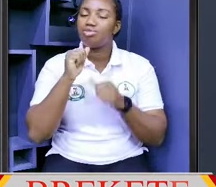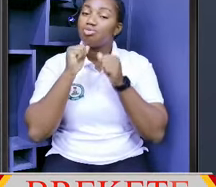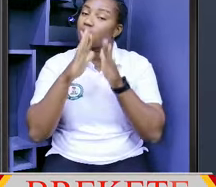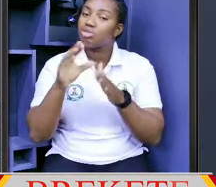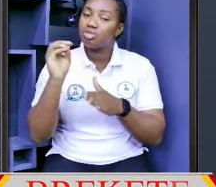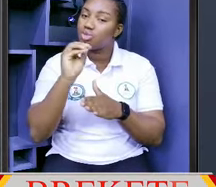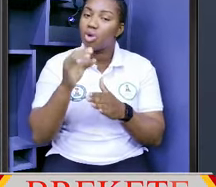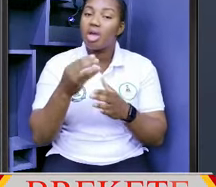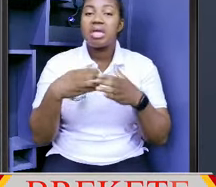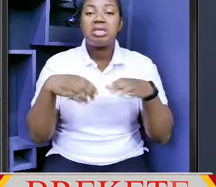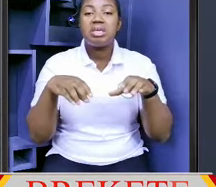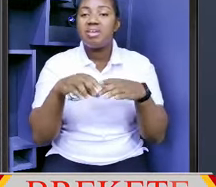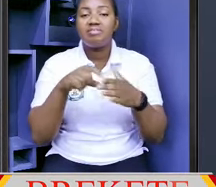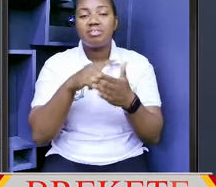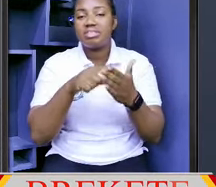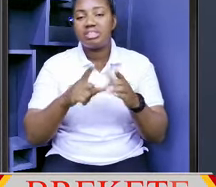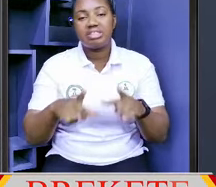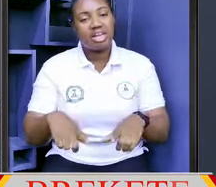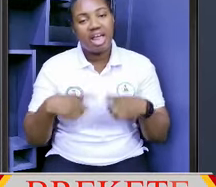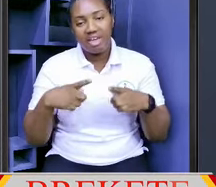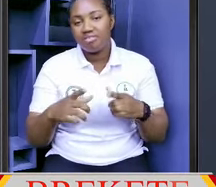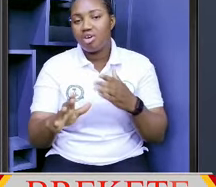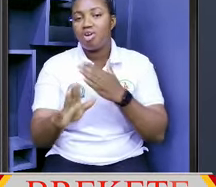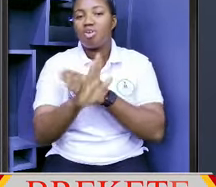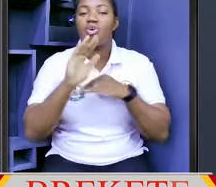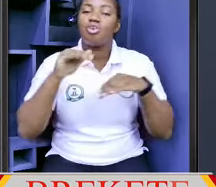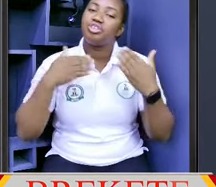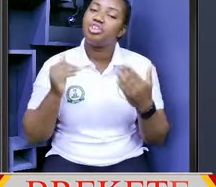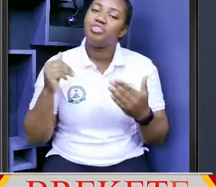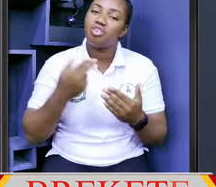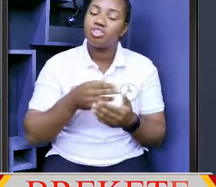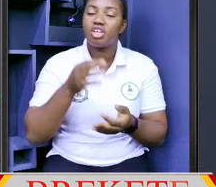no, even this life God will give us,